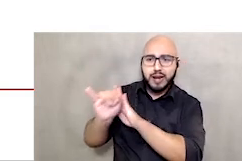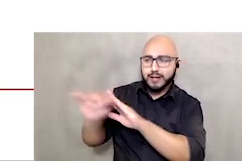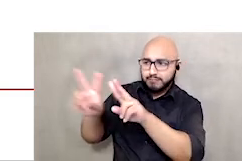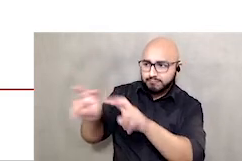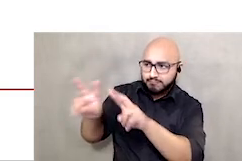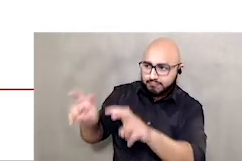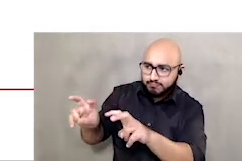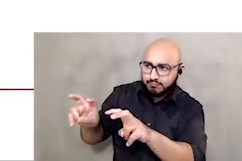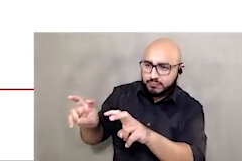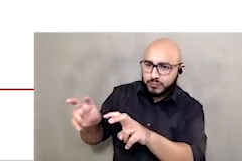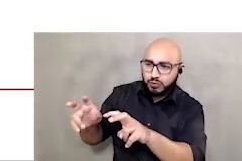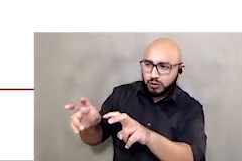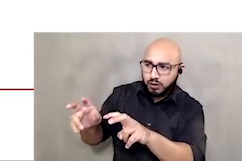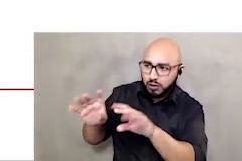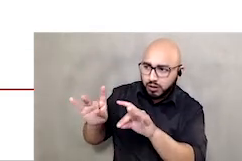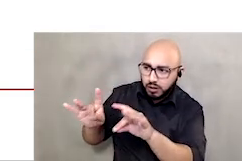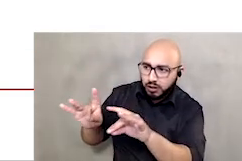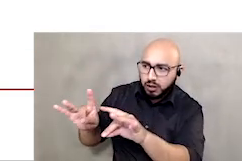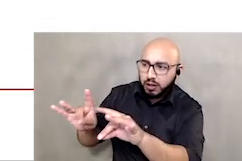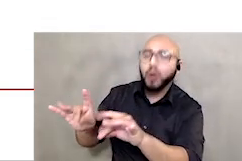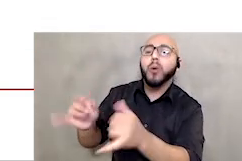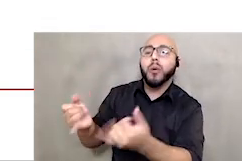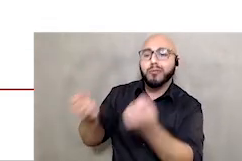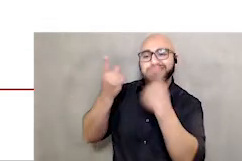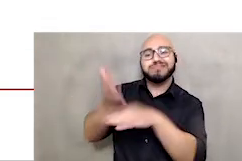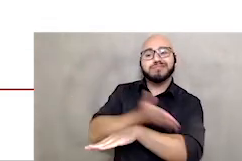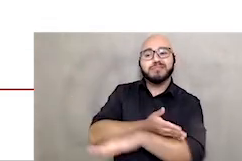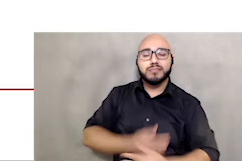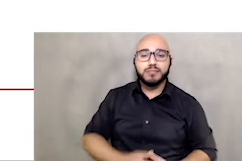better understanding. Next slide, please.